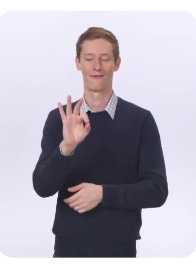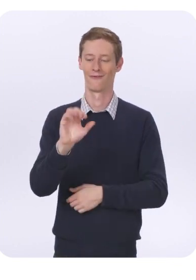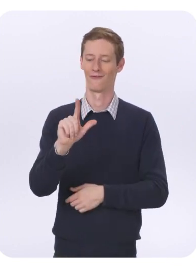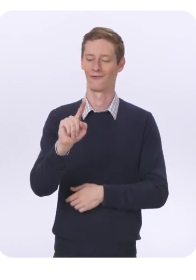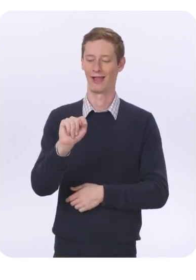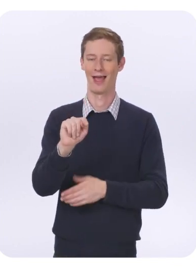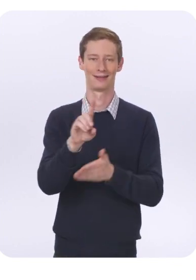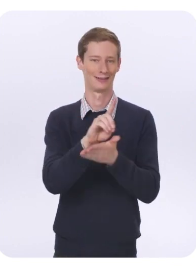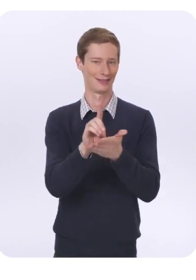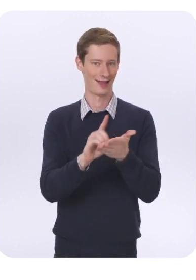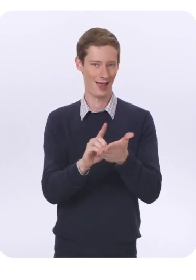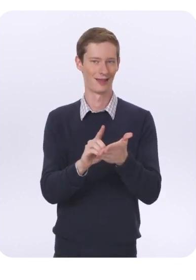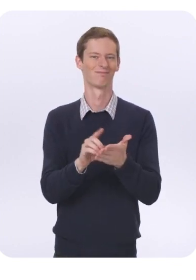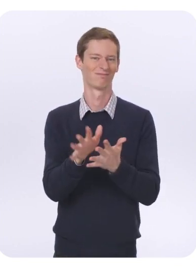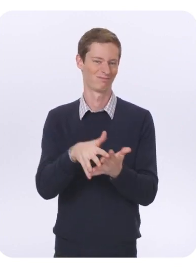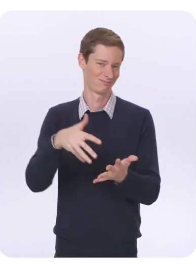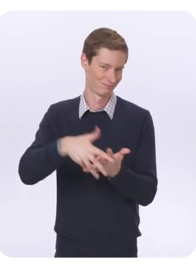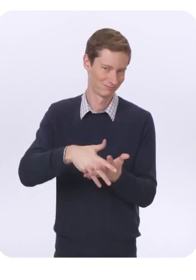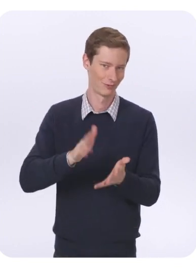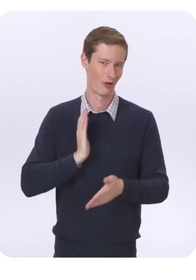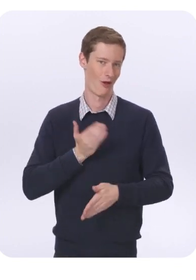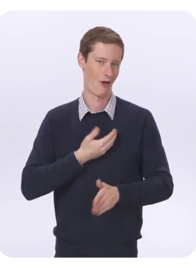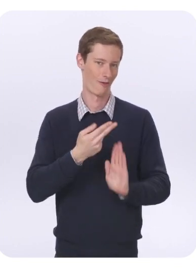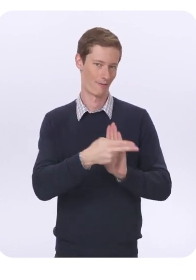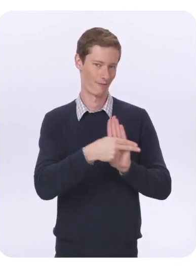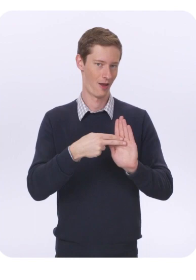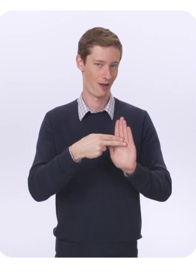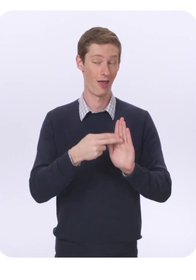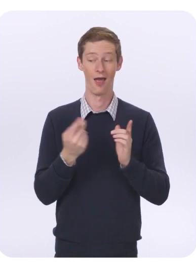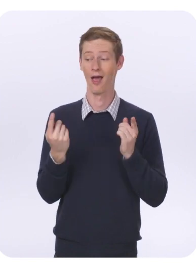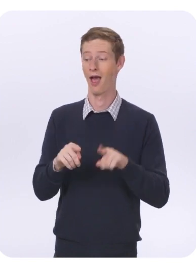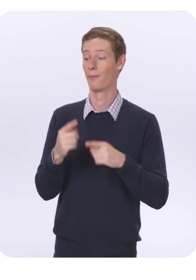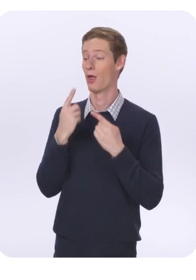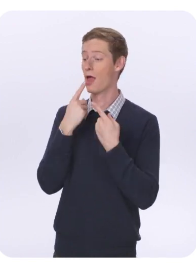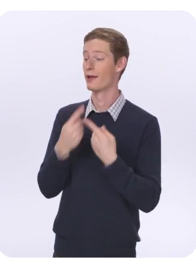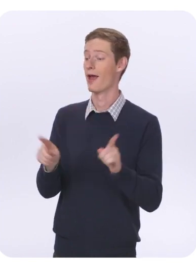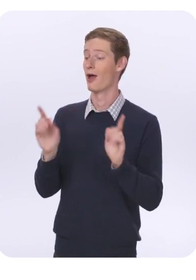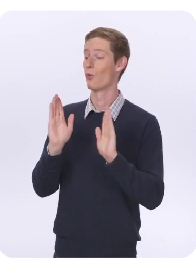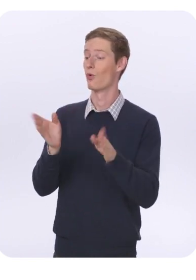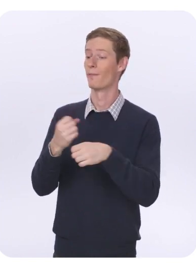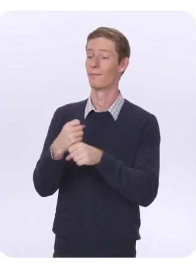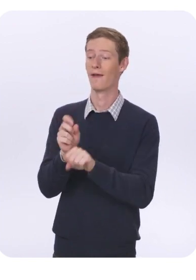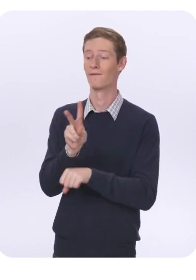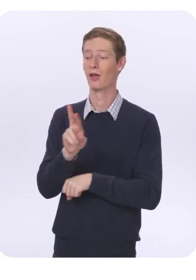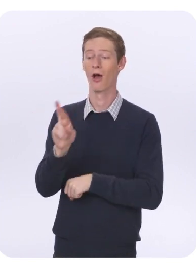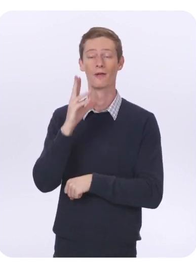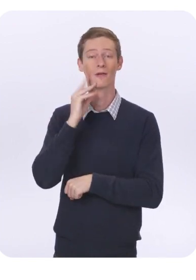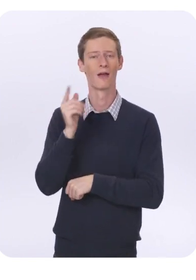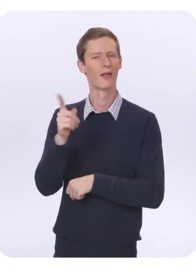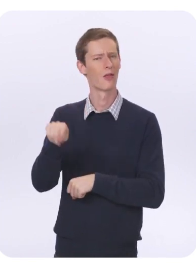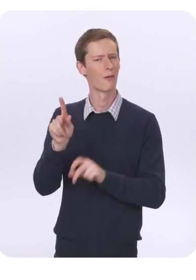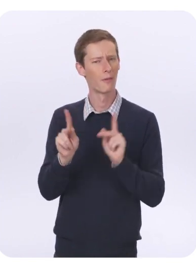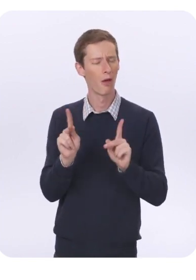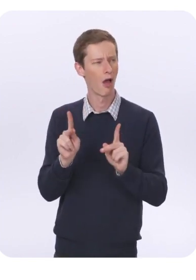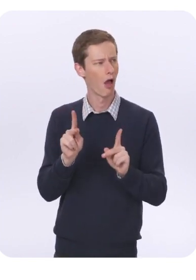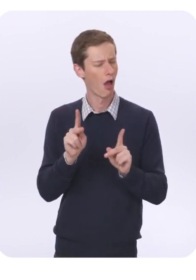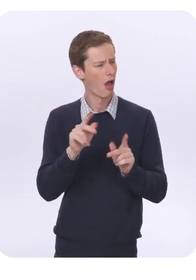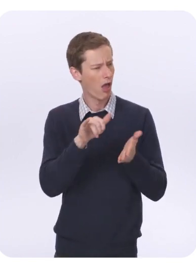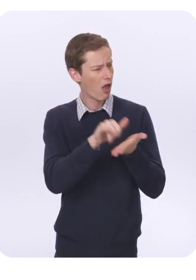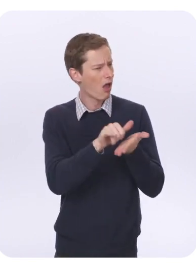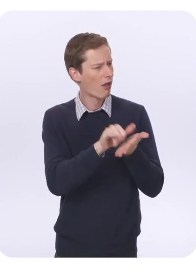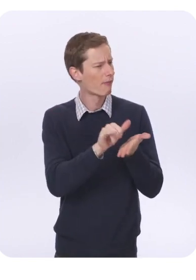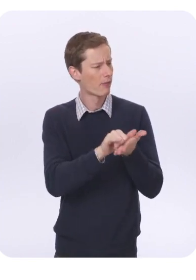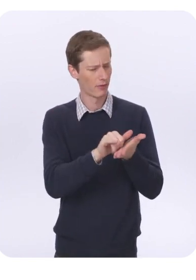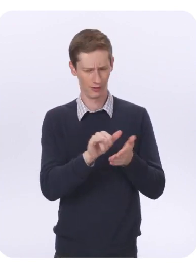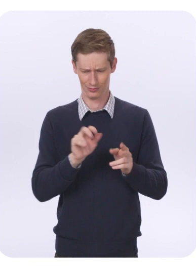when we first announced that we will be releasing a VR experience, many viewers commented that they just can't imagine how our visuals can